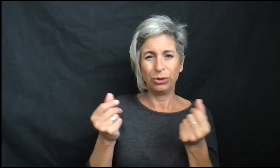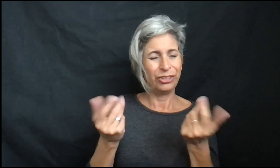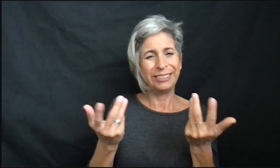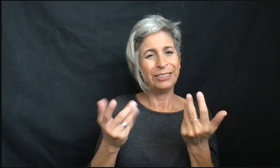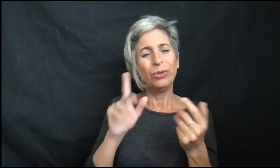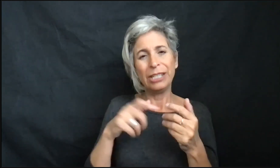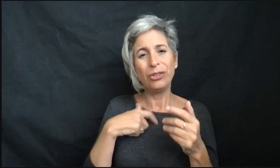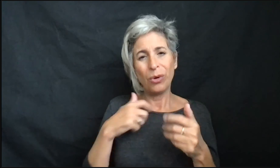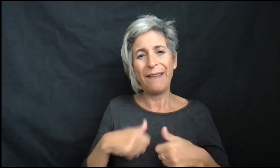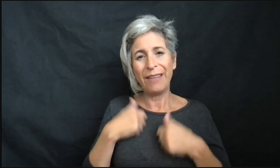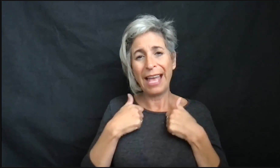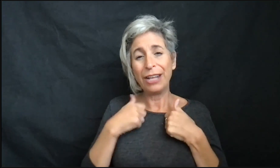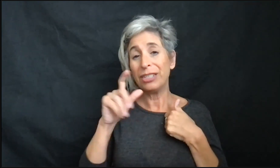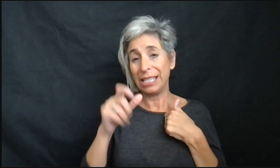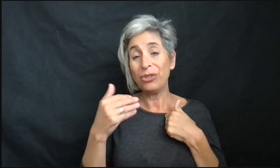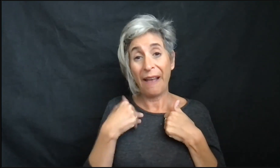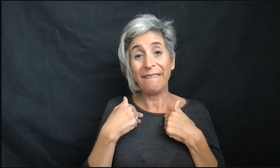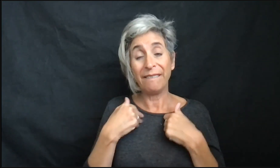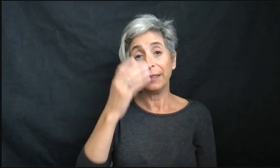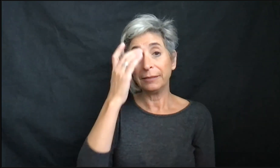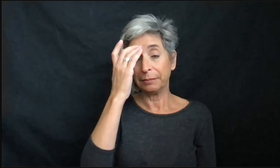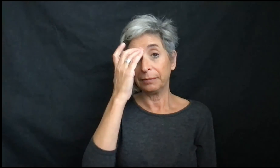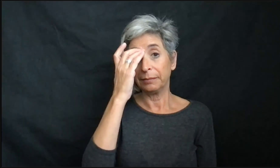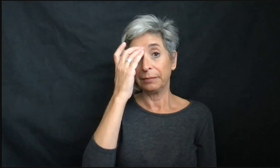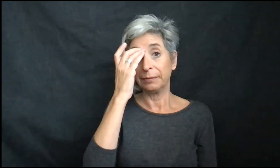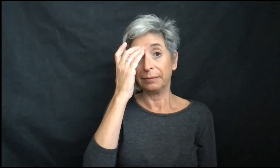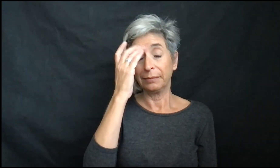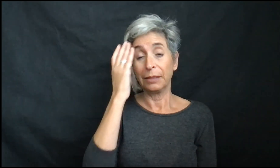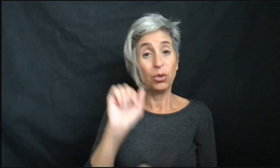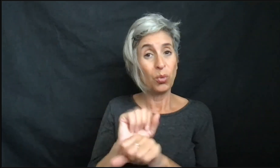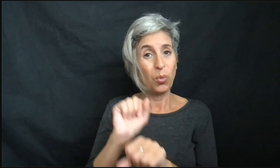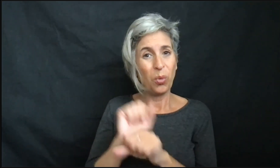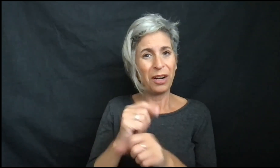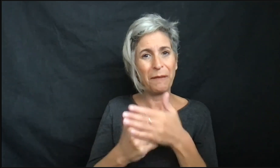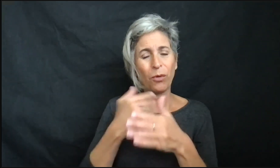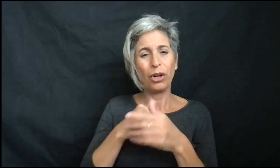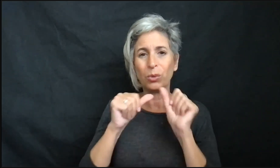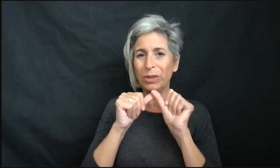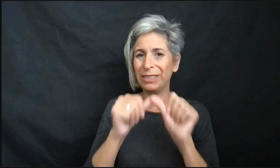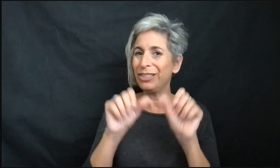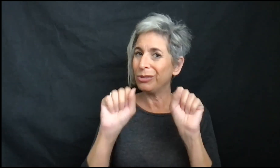we do need an address at this point to work before you can continue.